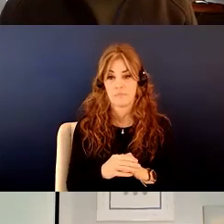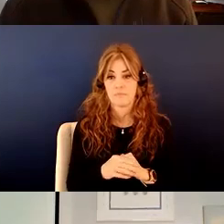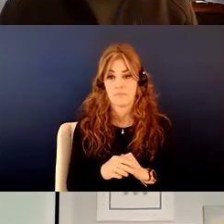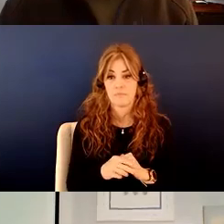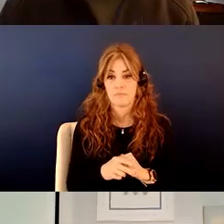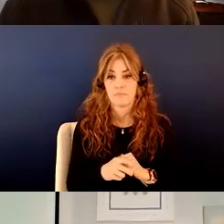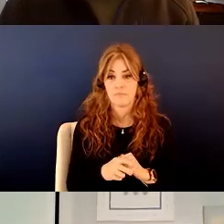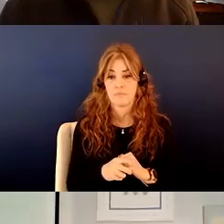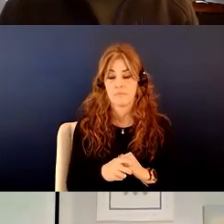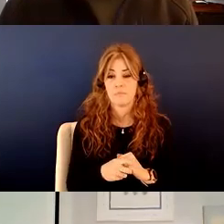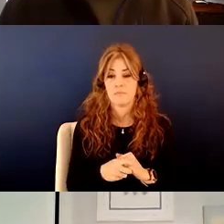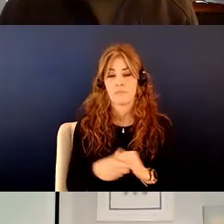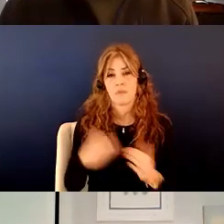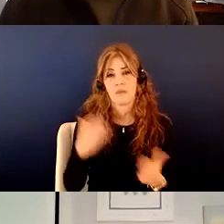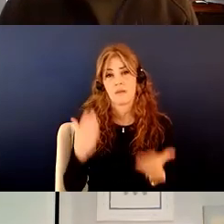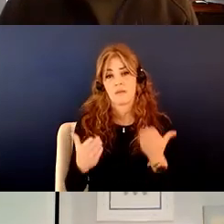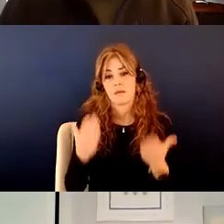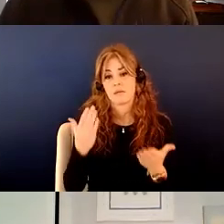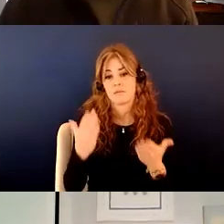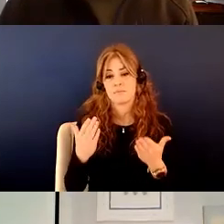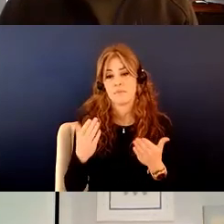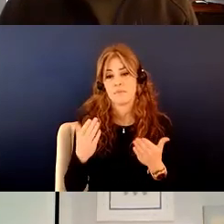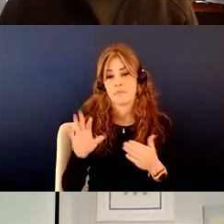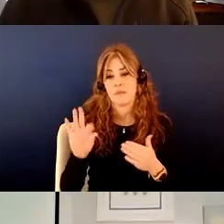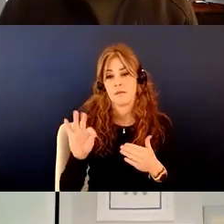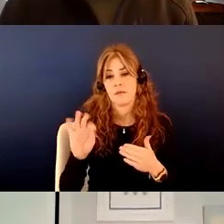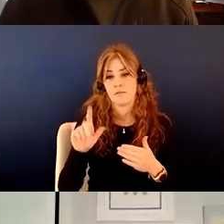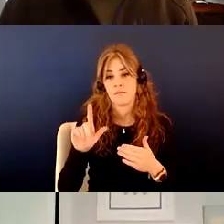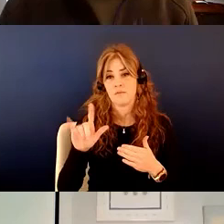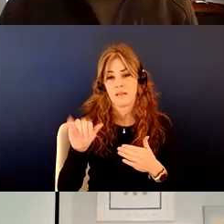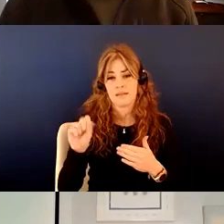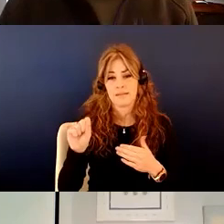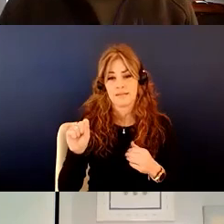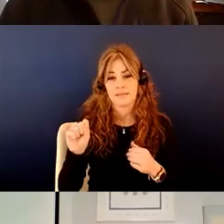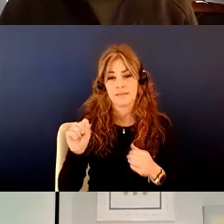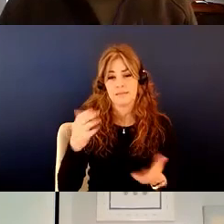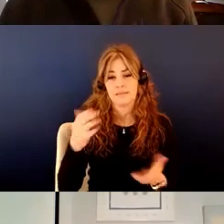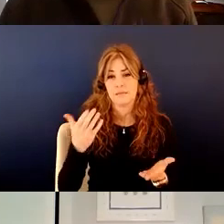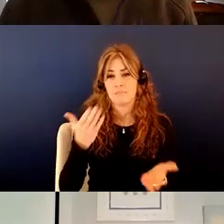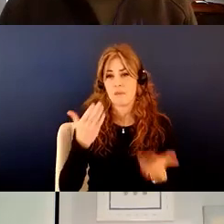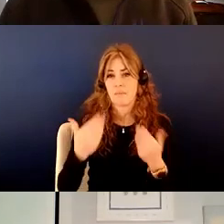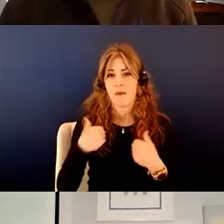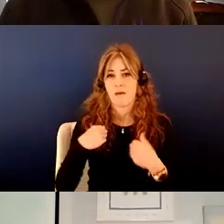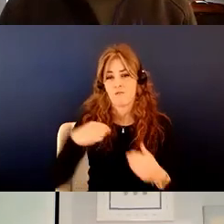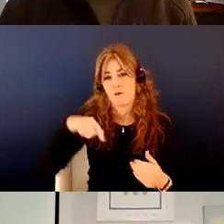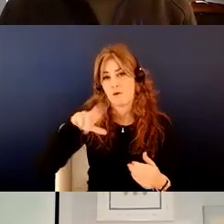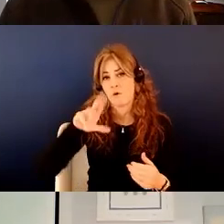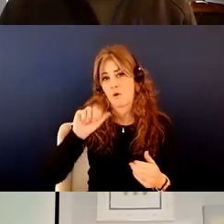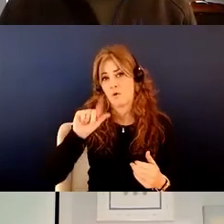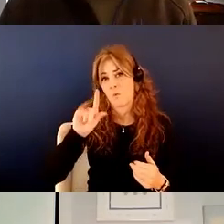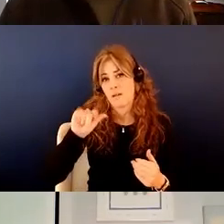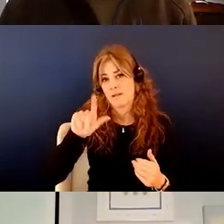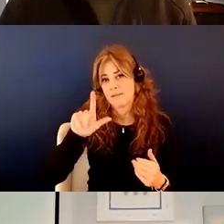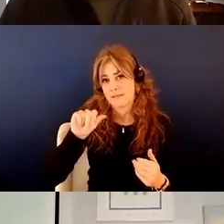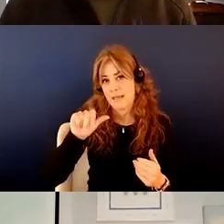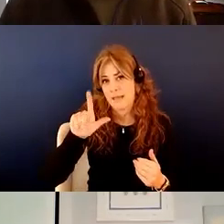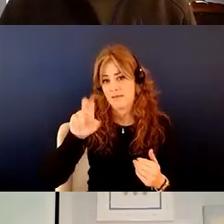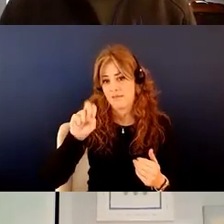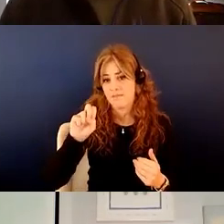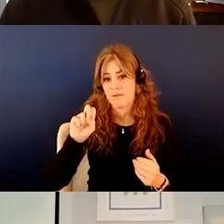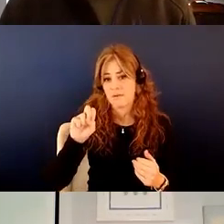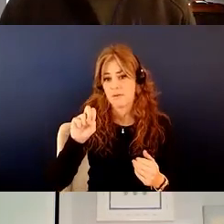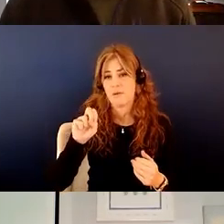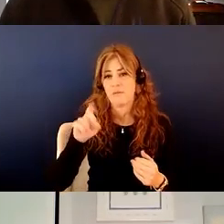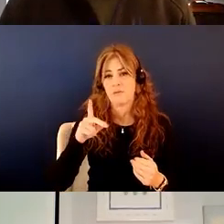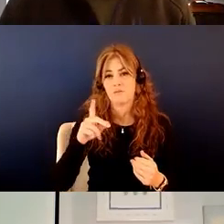at some point, maybe Felice, there's going to be a qualitative one, because there is an NSF